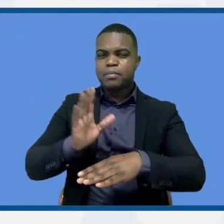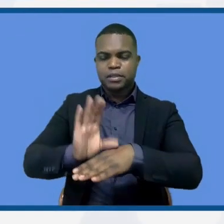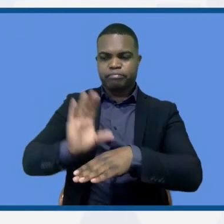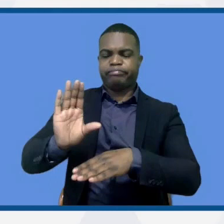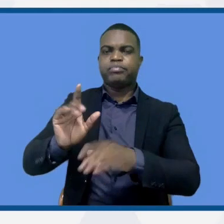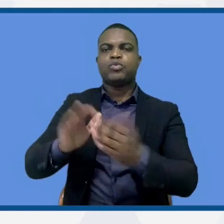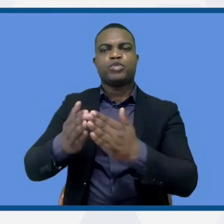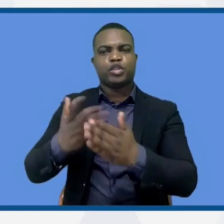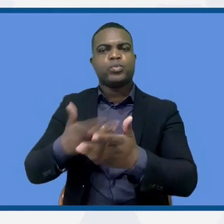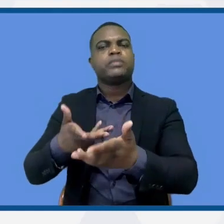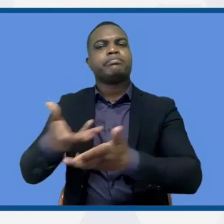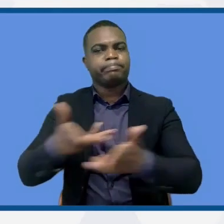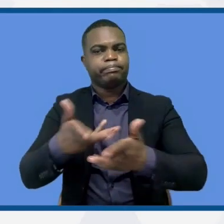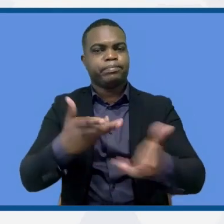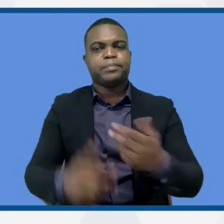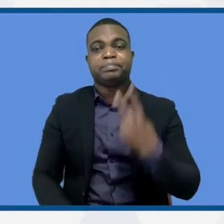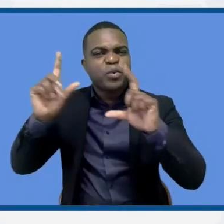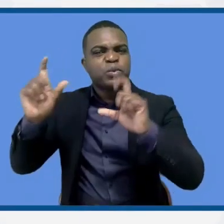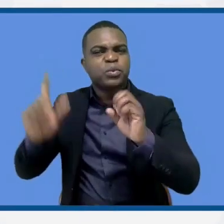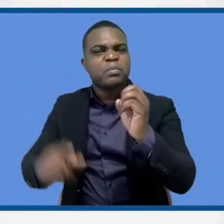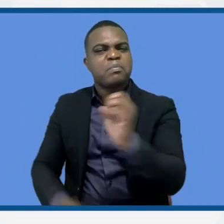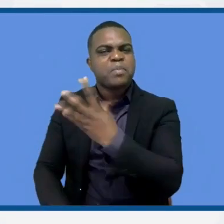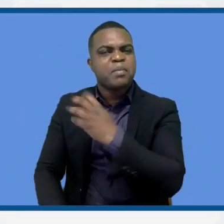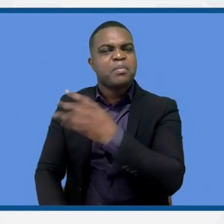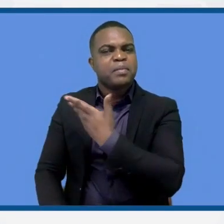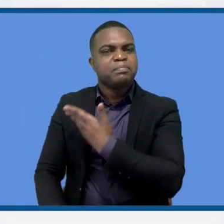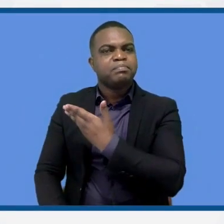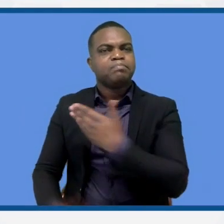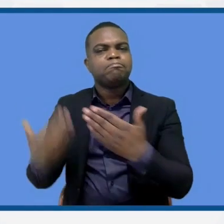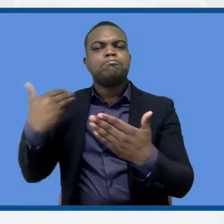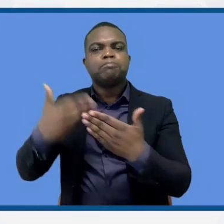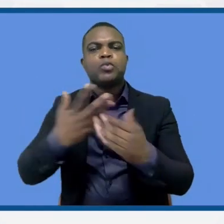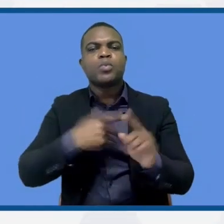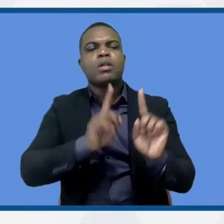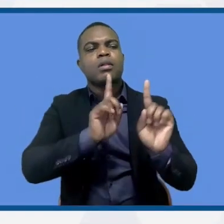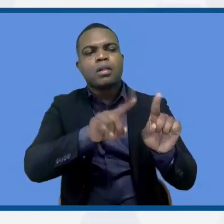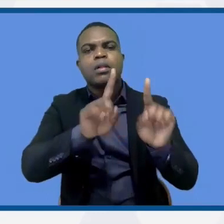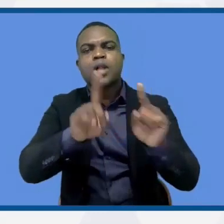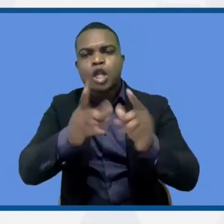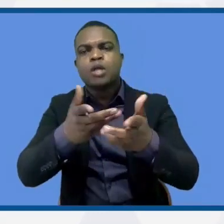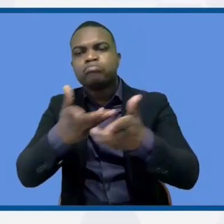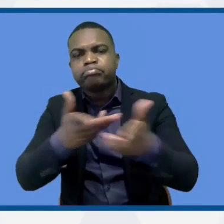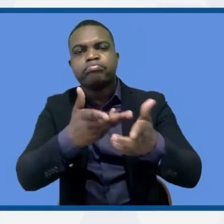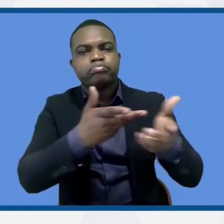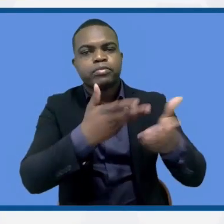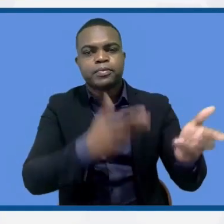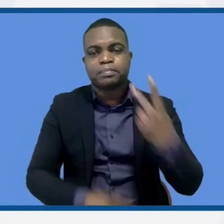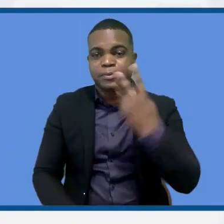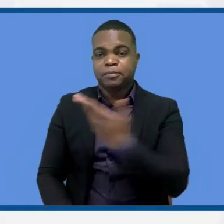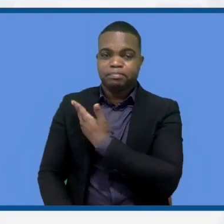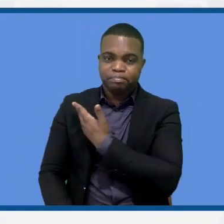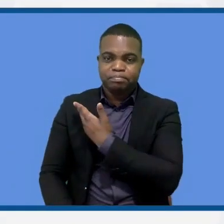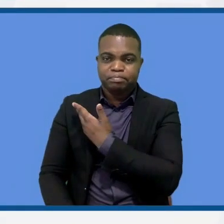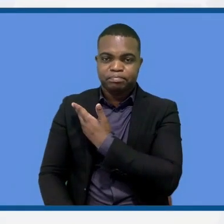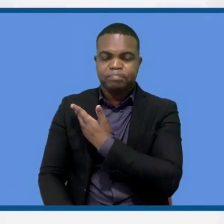Right, so in addition, next slide, please continue. In addition to the engagement of local communities, a firm